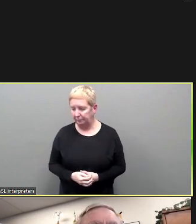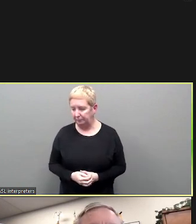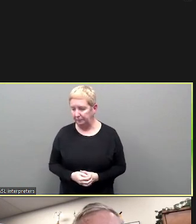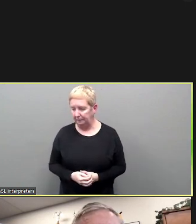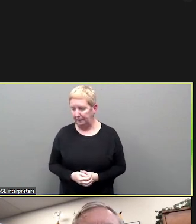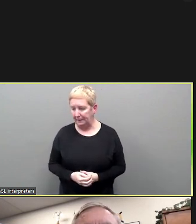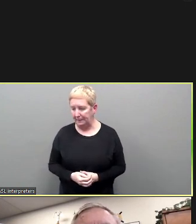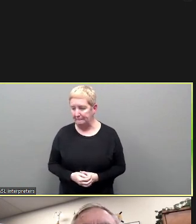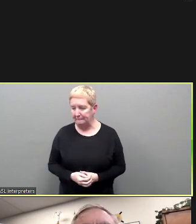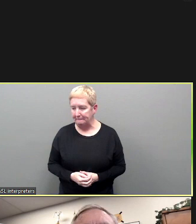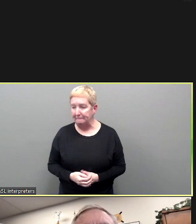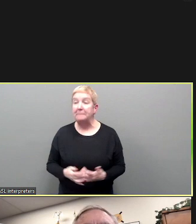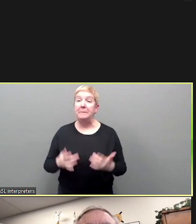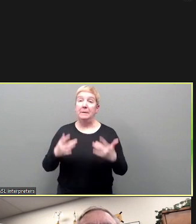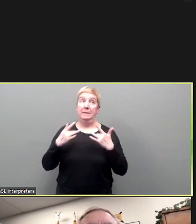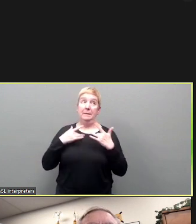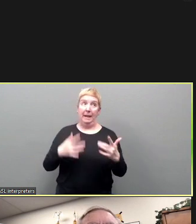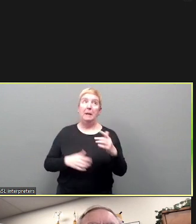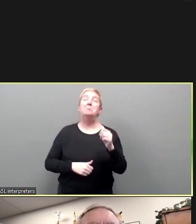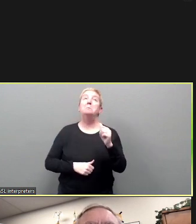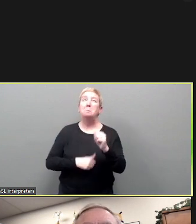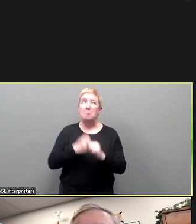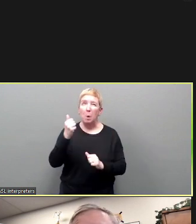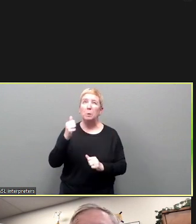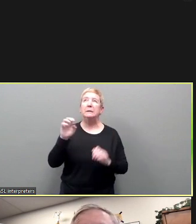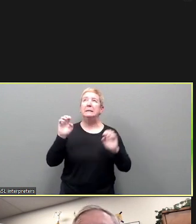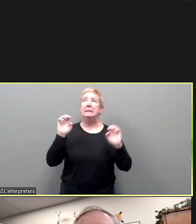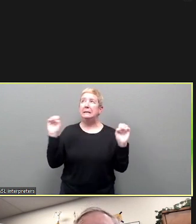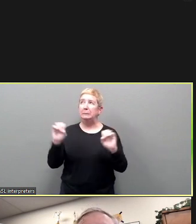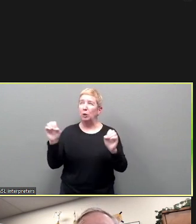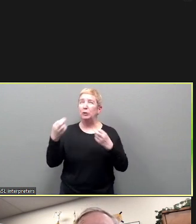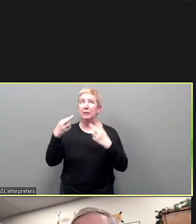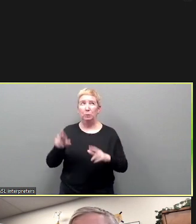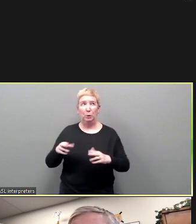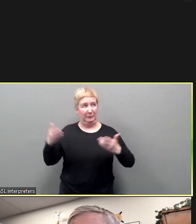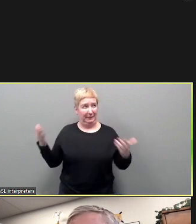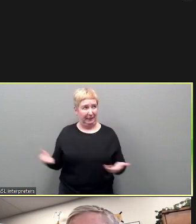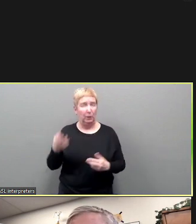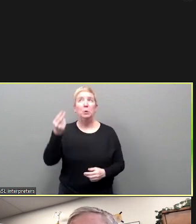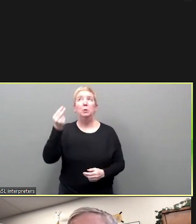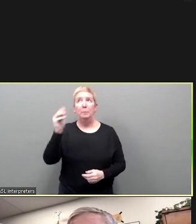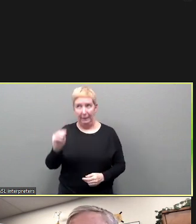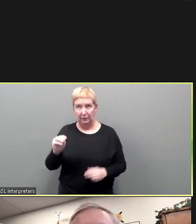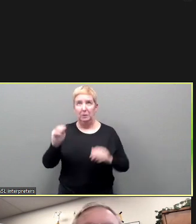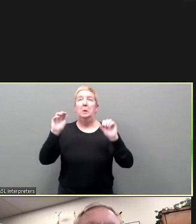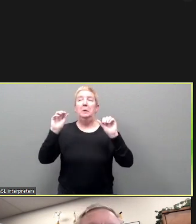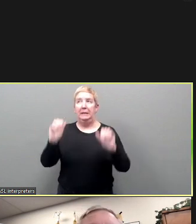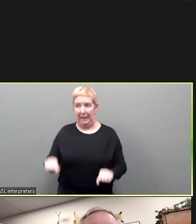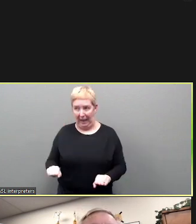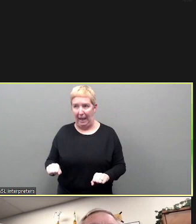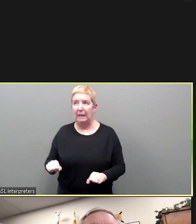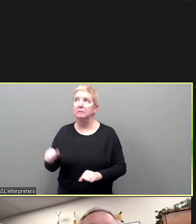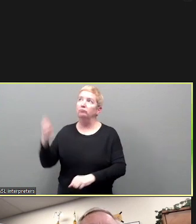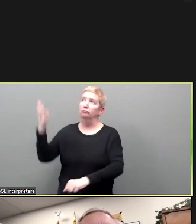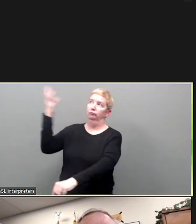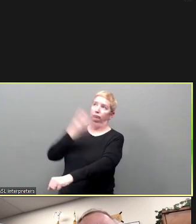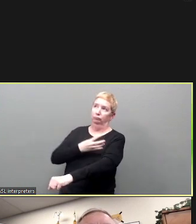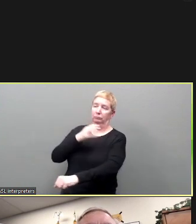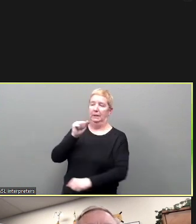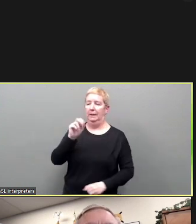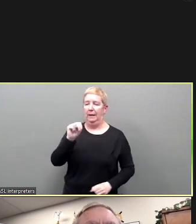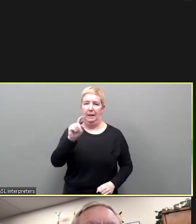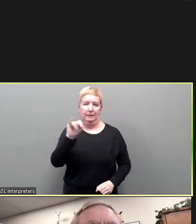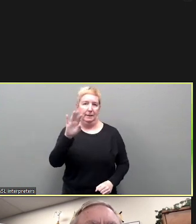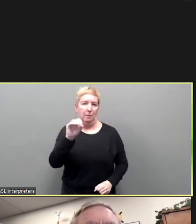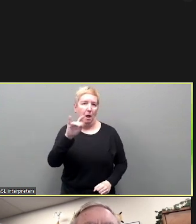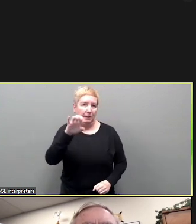I think most emergency rooms in the state of New Mexico now are administering some form of monoclonal antibody, but of